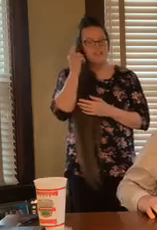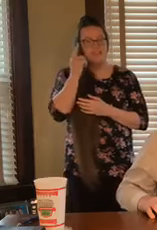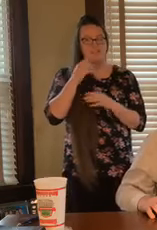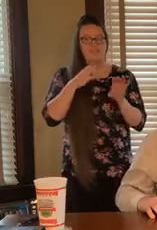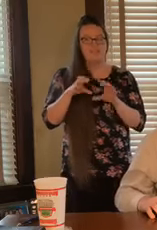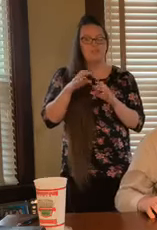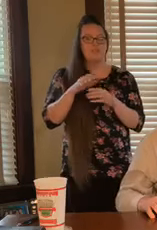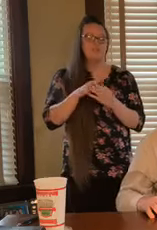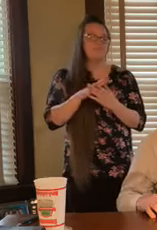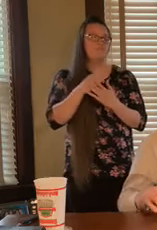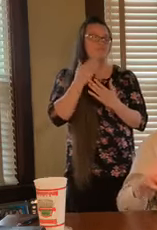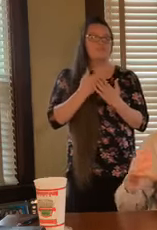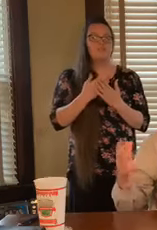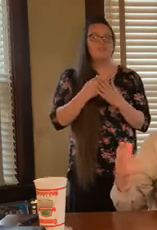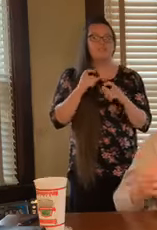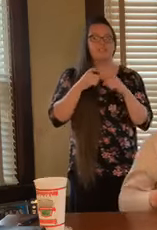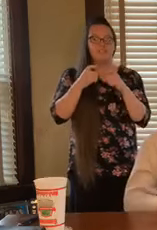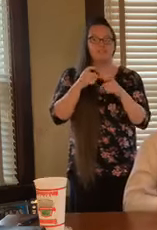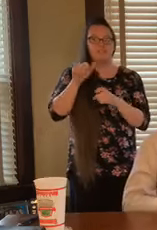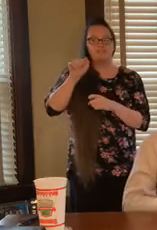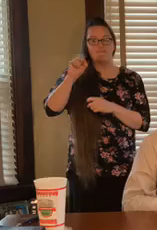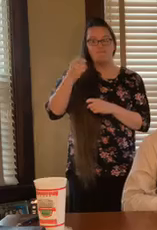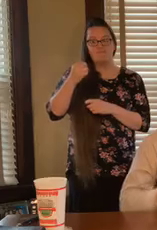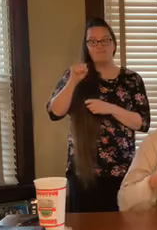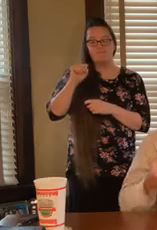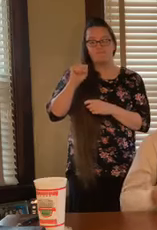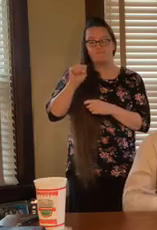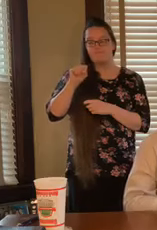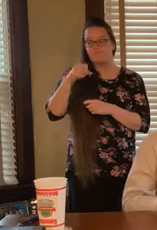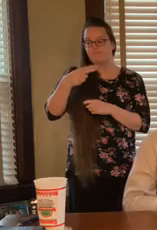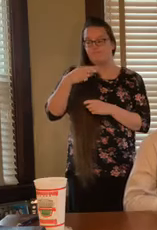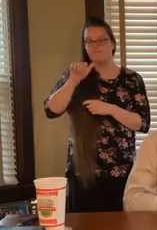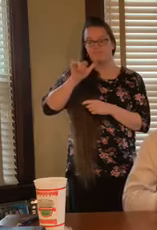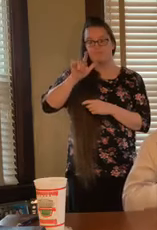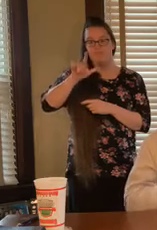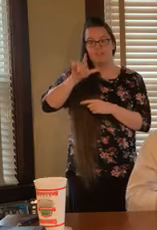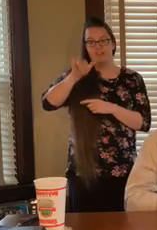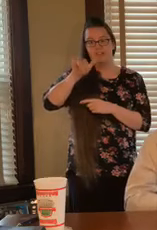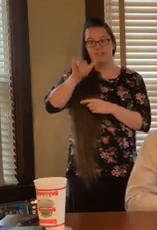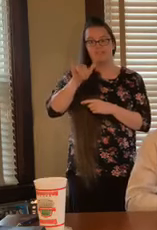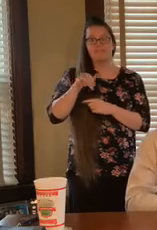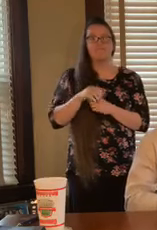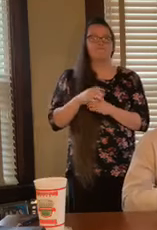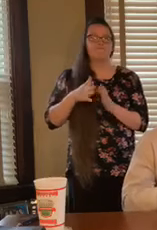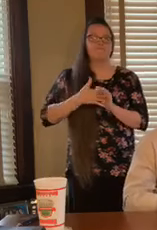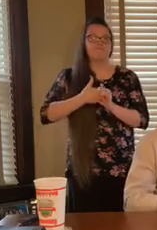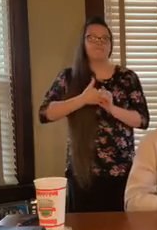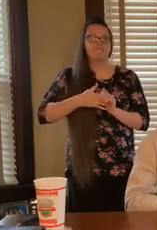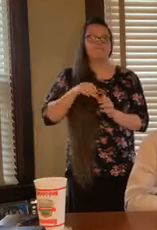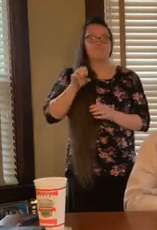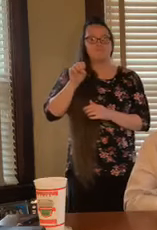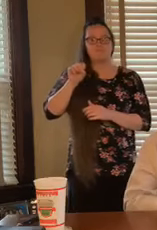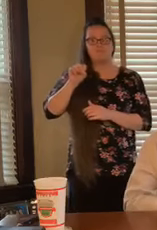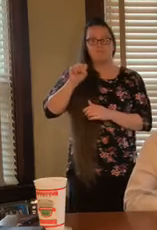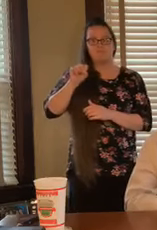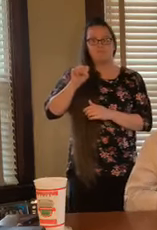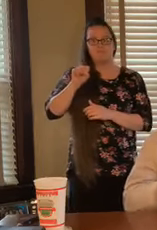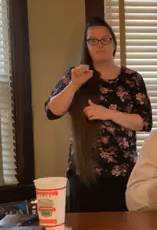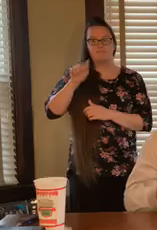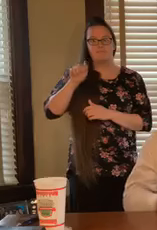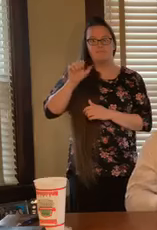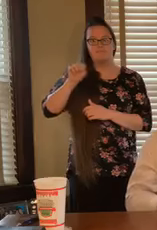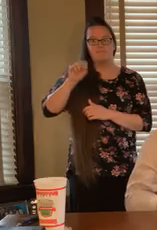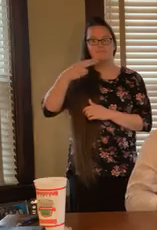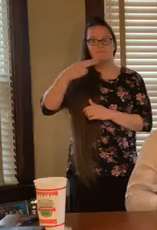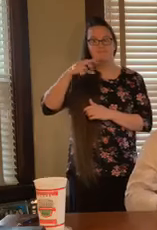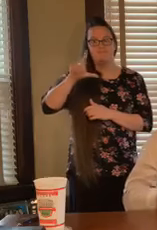up or a wave. We're trying to reach, and we're just trying to connect and trying to help encourage as many people as we can. So